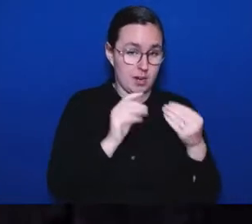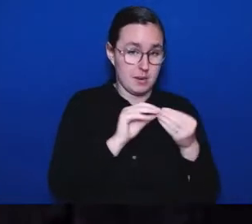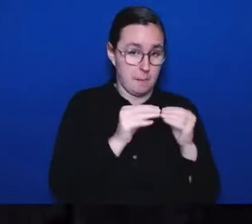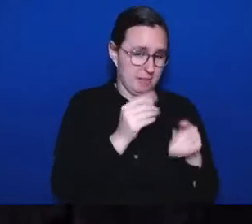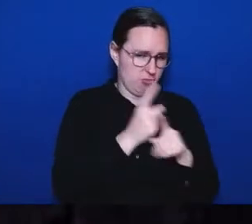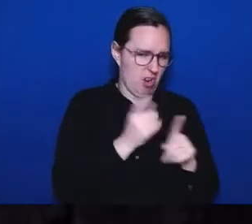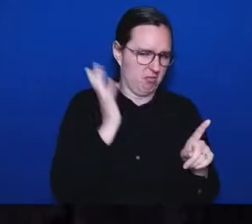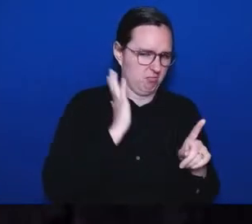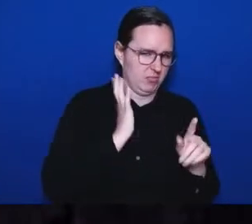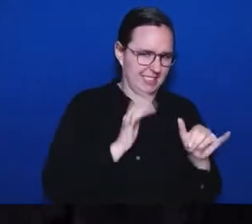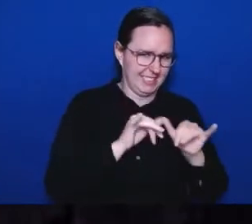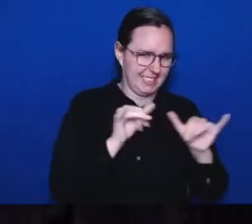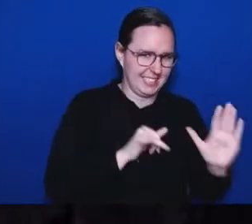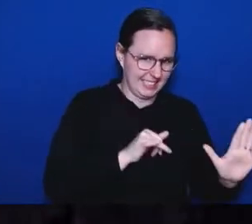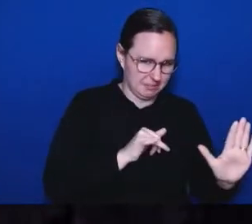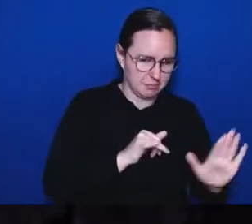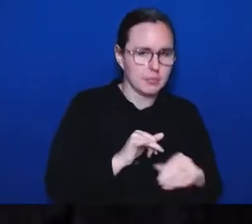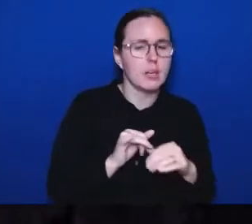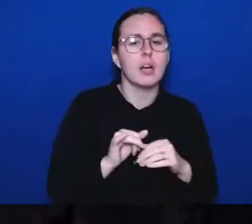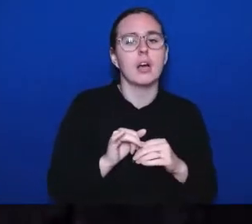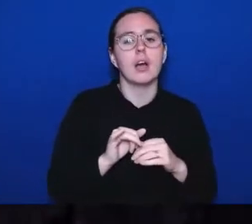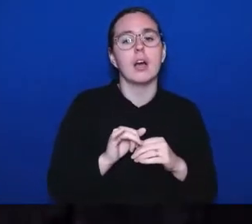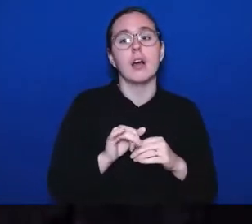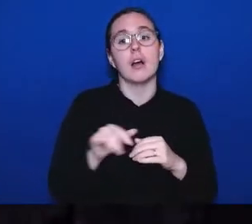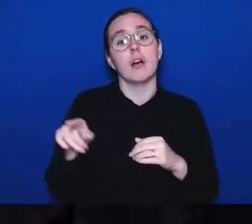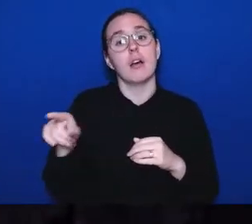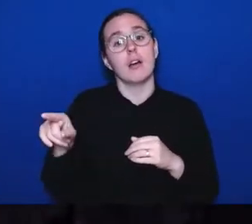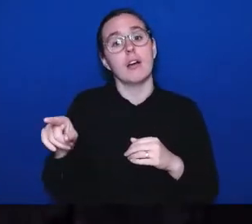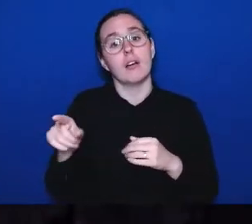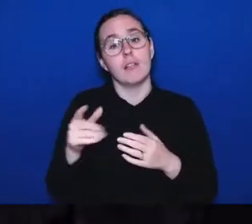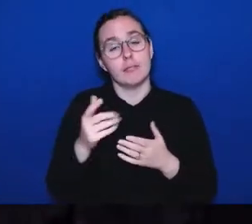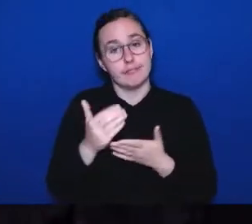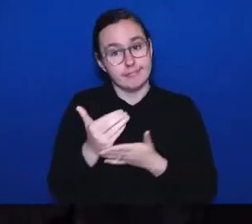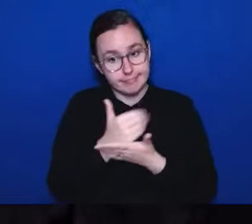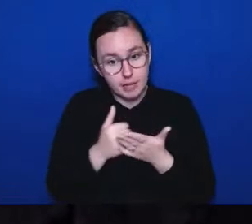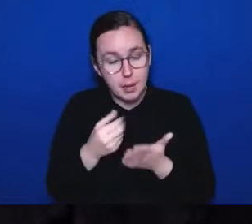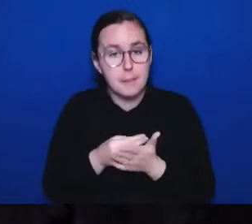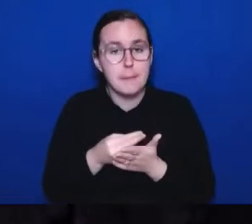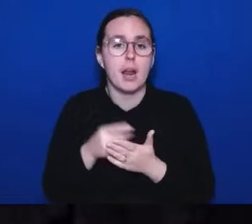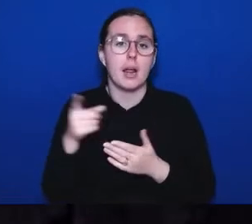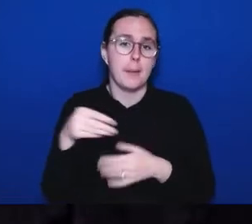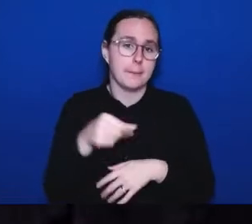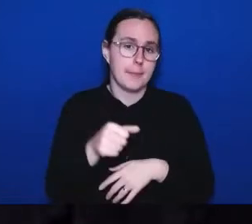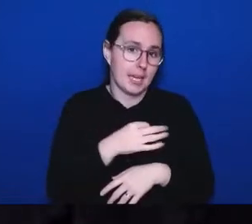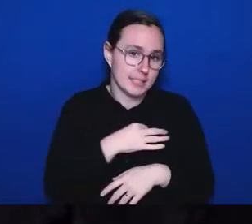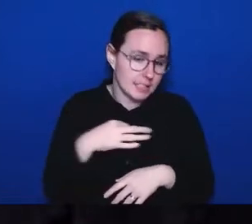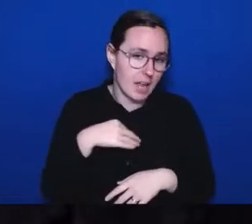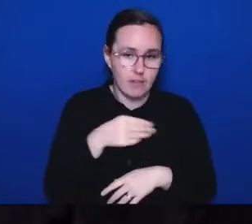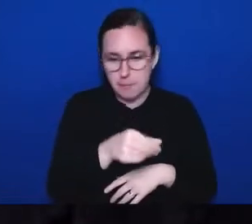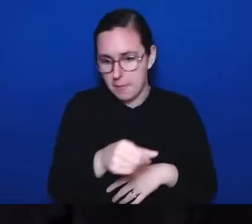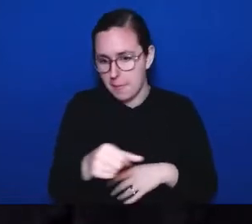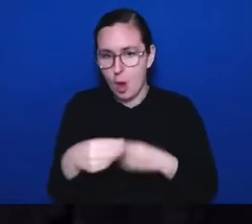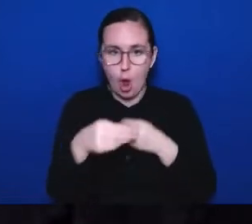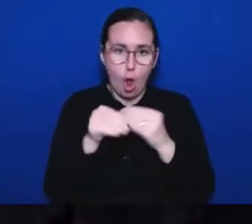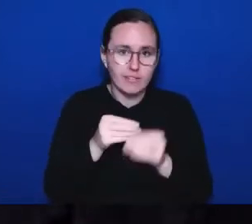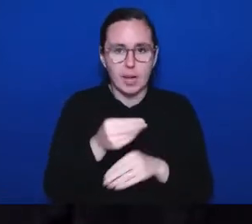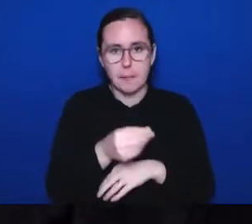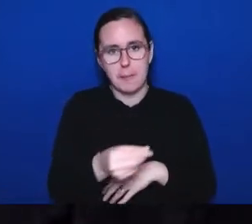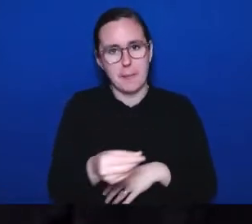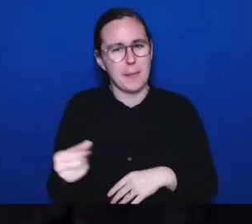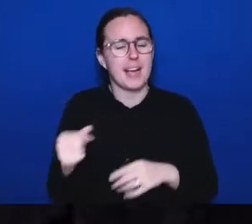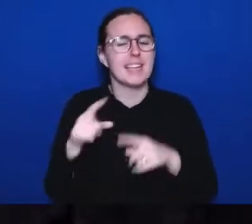living and to pay your administrative costs and your staff and everyone else involved depended on the number of services you